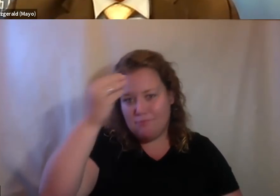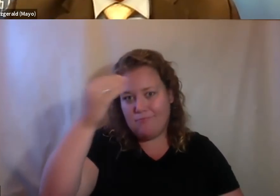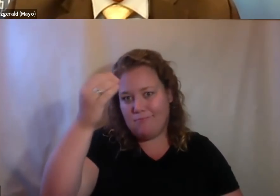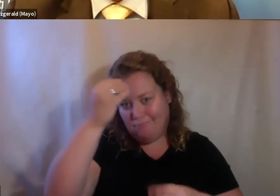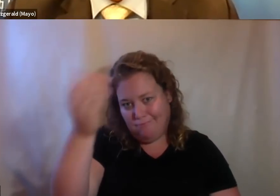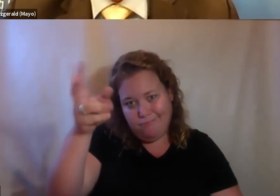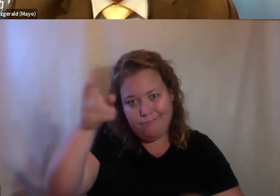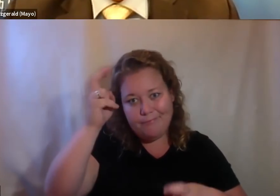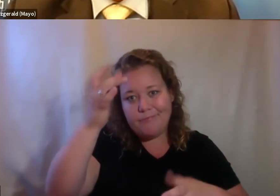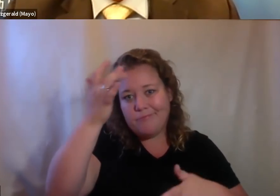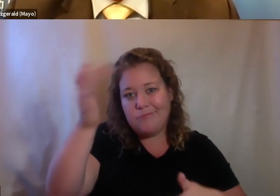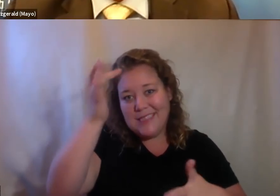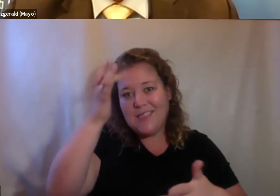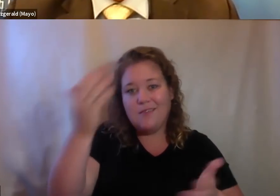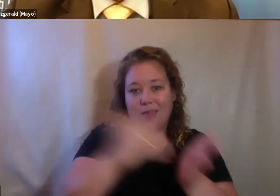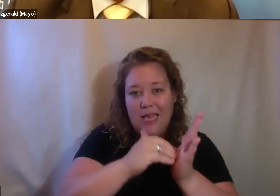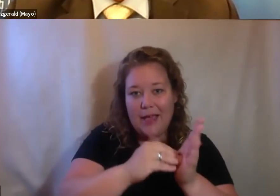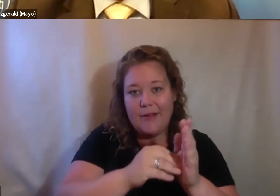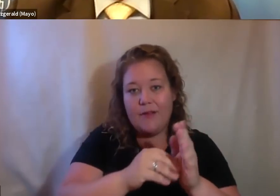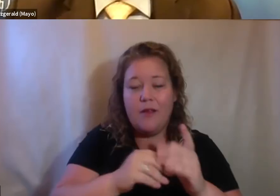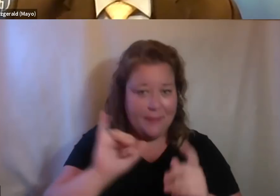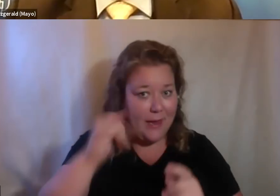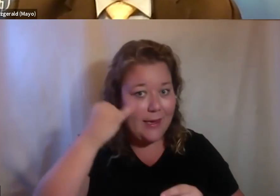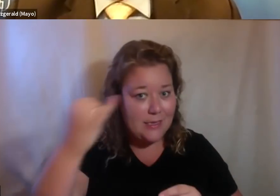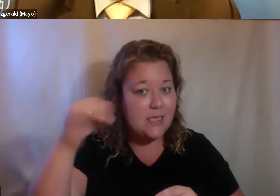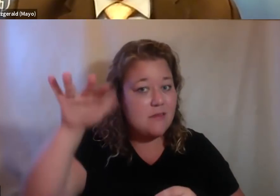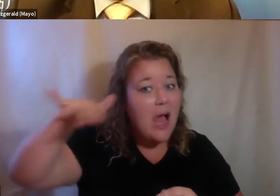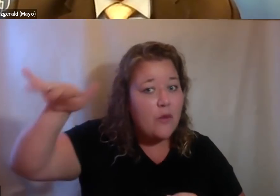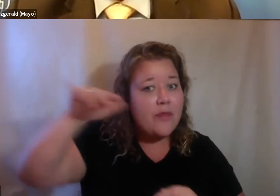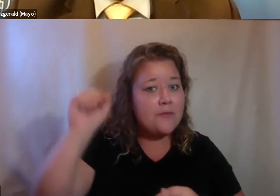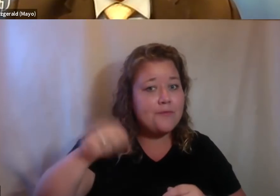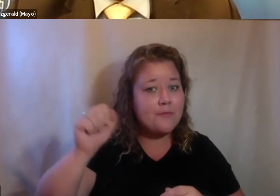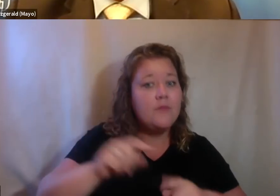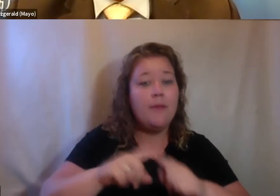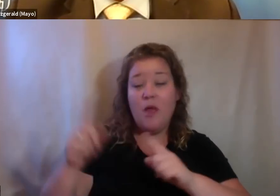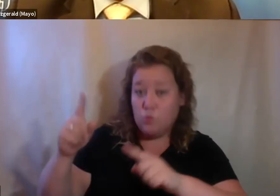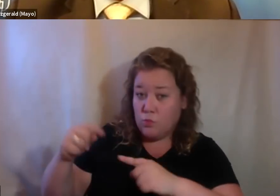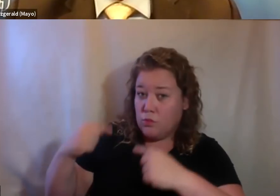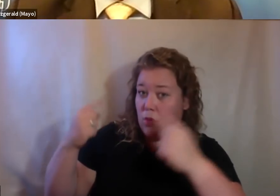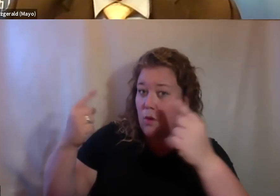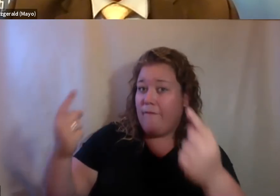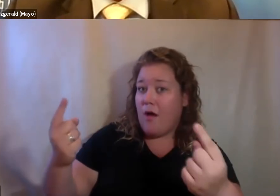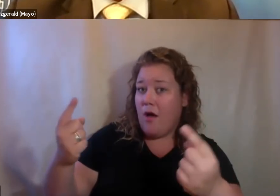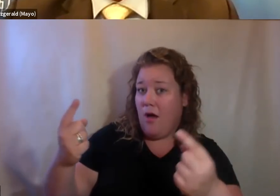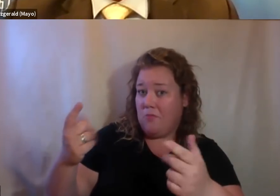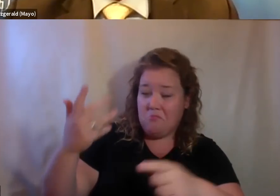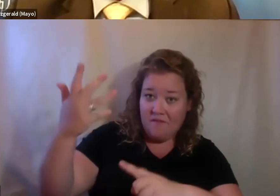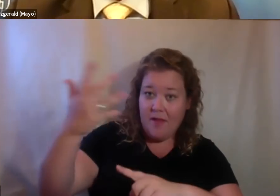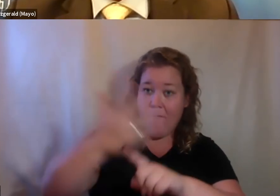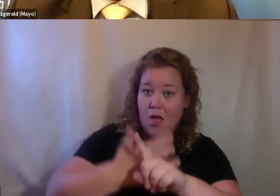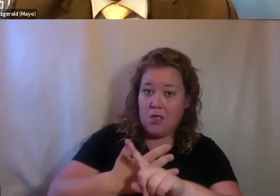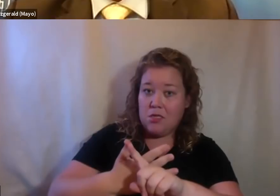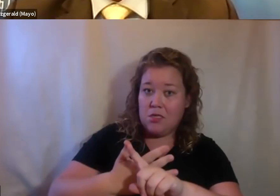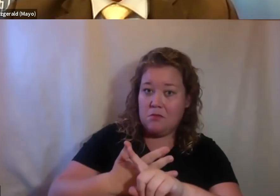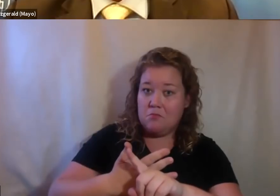it's an idea and it's out there. Really, to this point in the pandemic, 5 months in, there has not